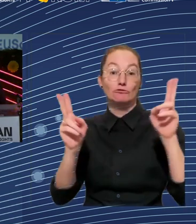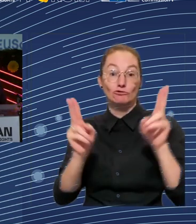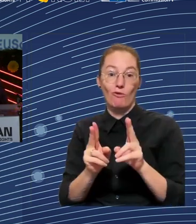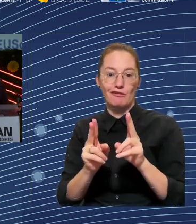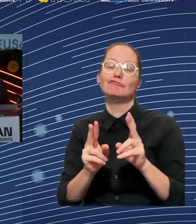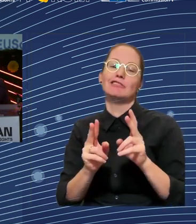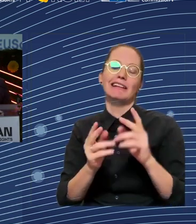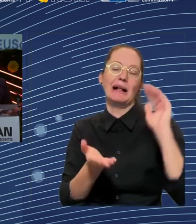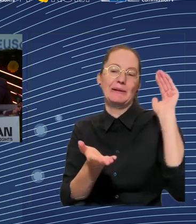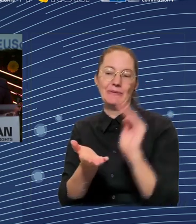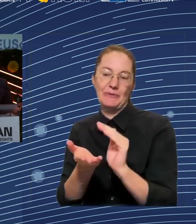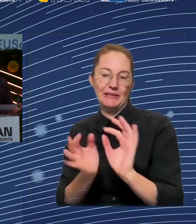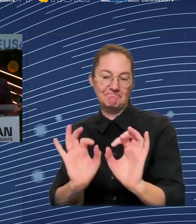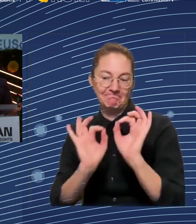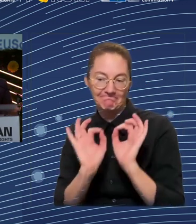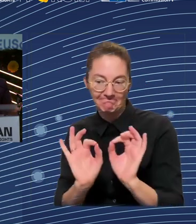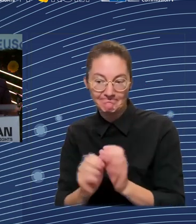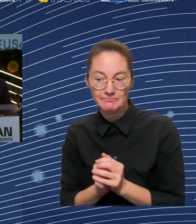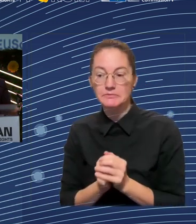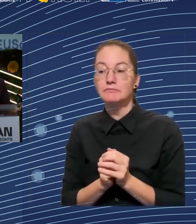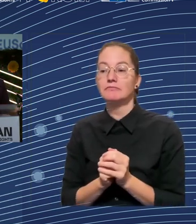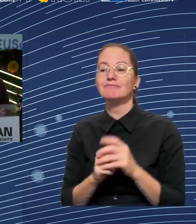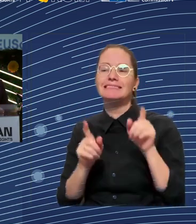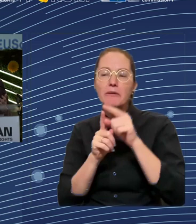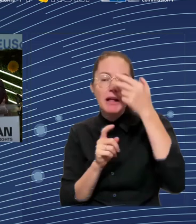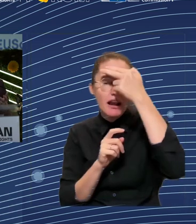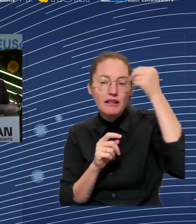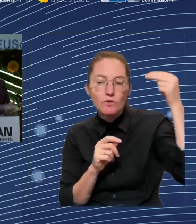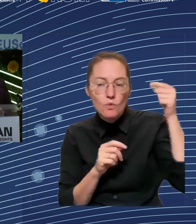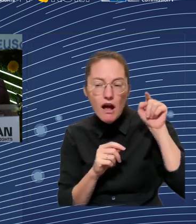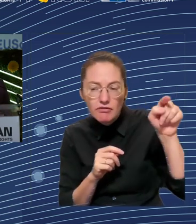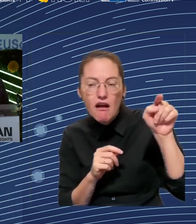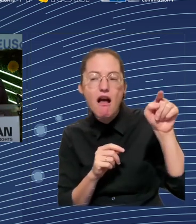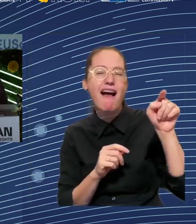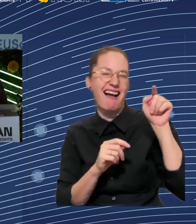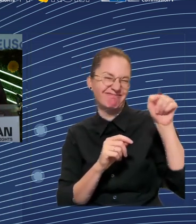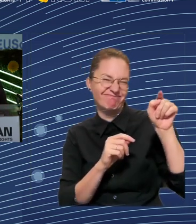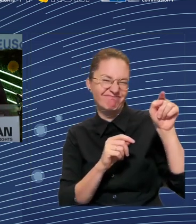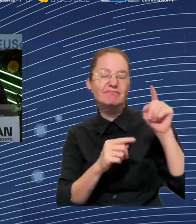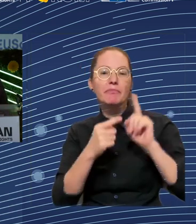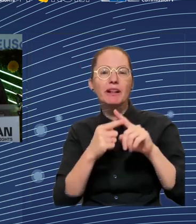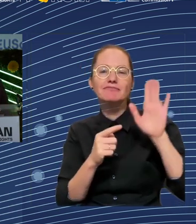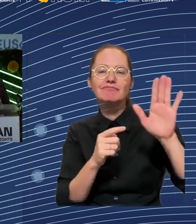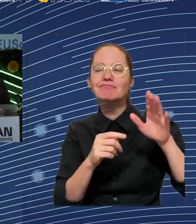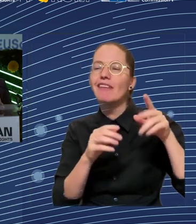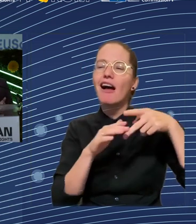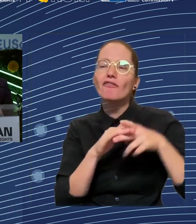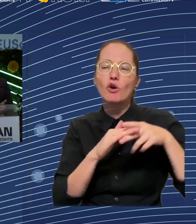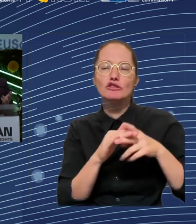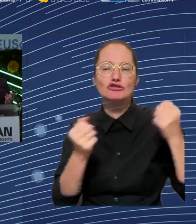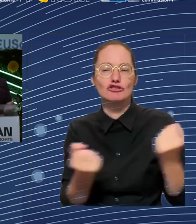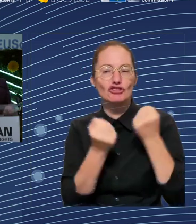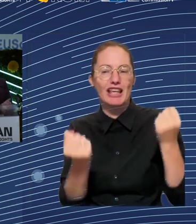seekers. Hence, demographic groups that were found to benefit the most from training programs are also groups that are